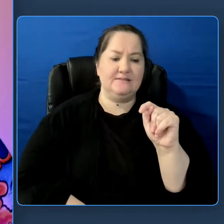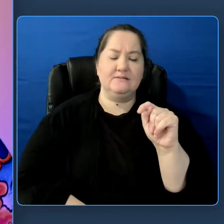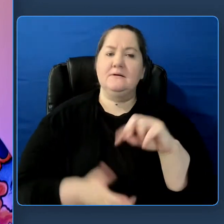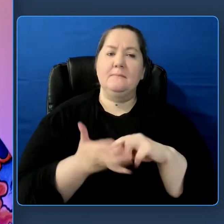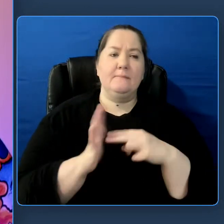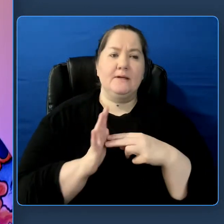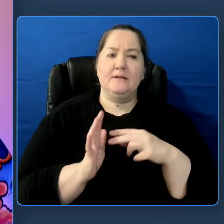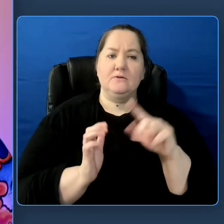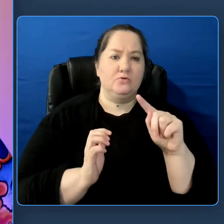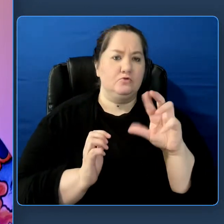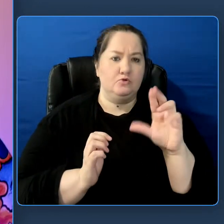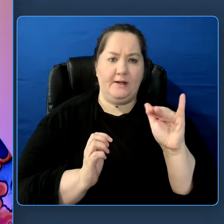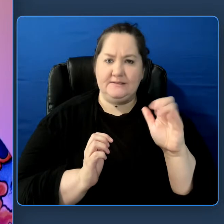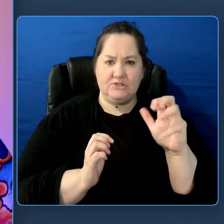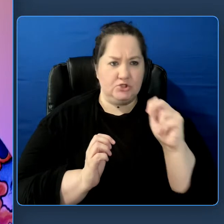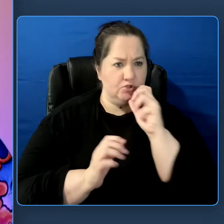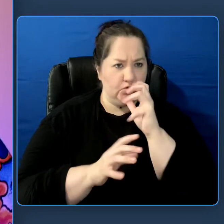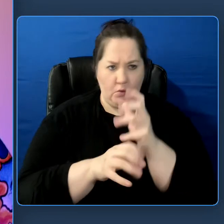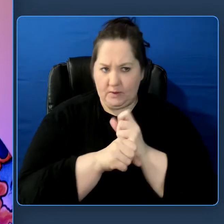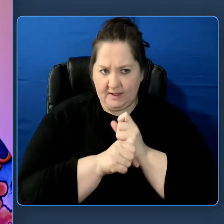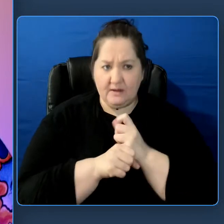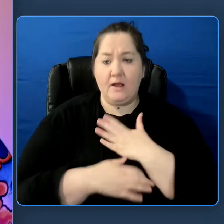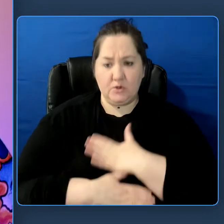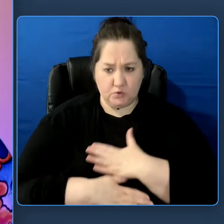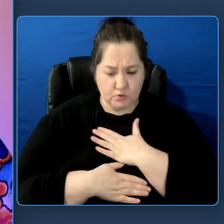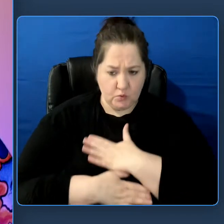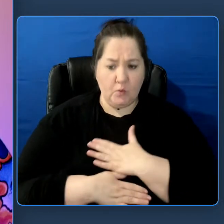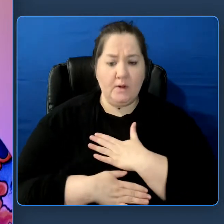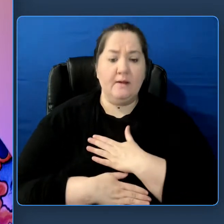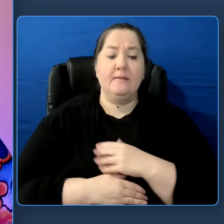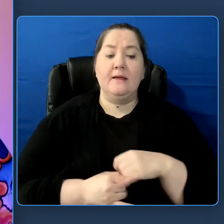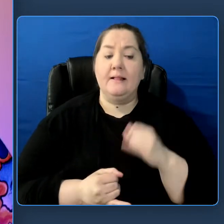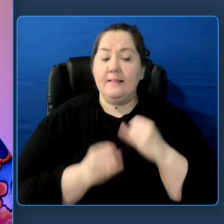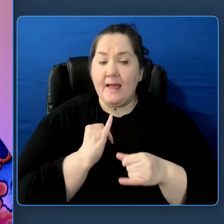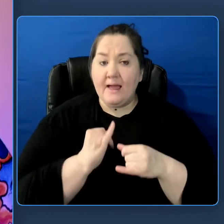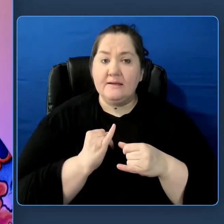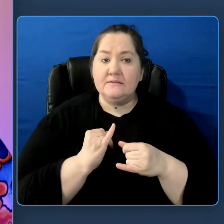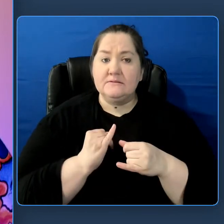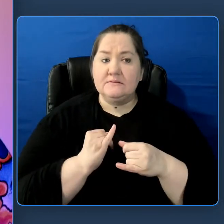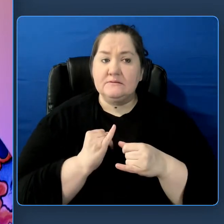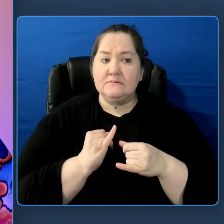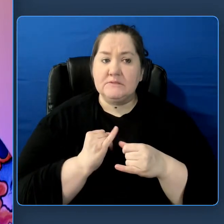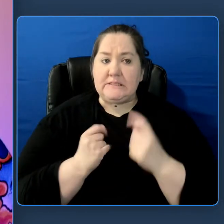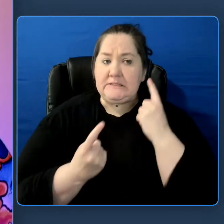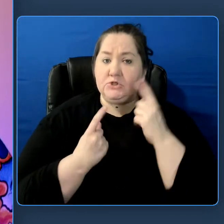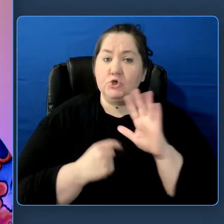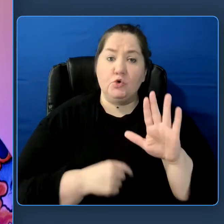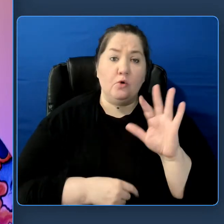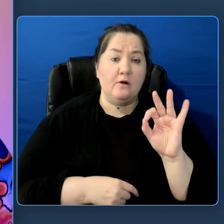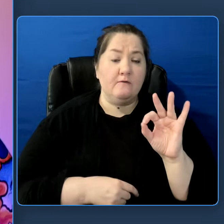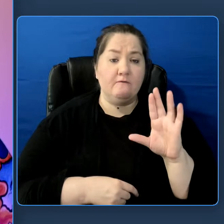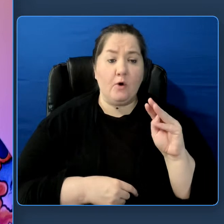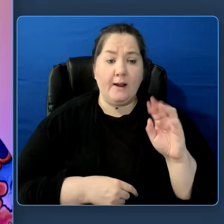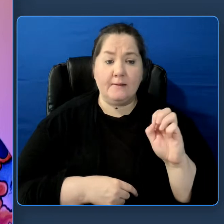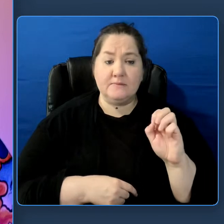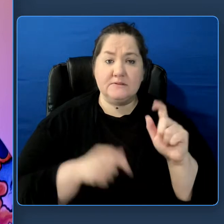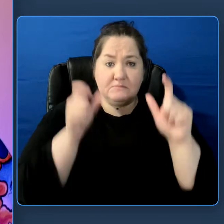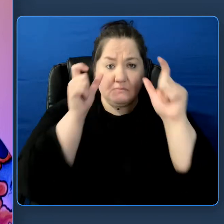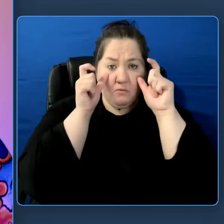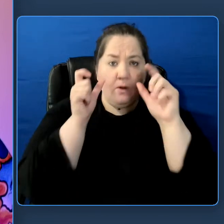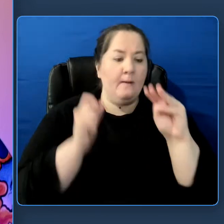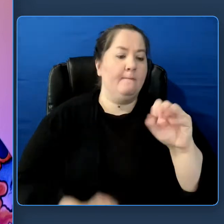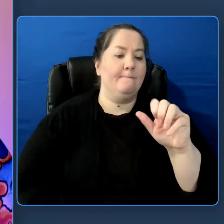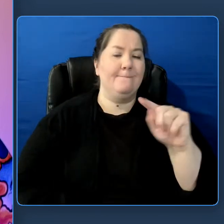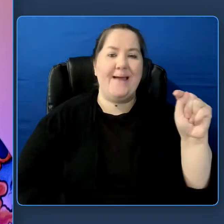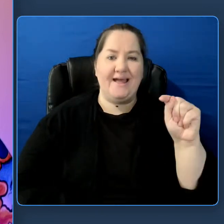of lenses, but I rather enjoy those. And last but not least, consider your frames. You might want to go for a matte